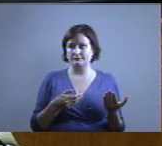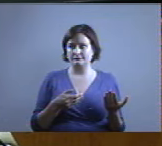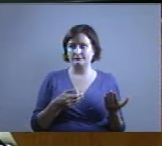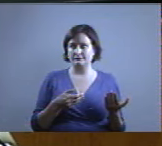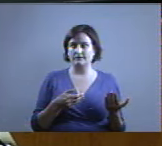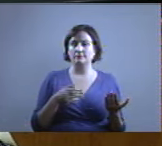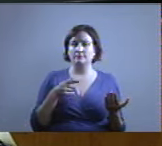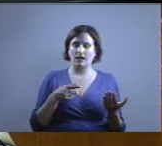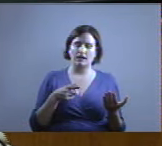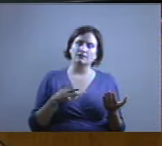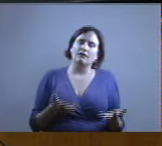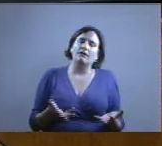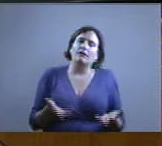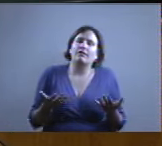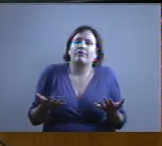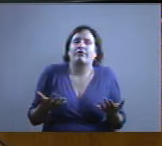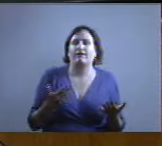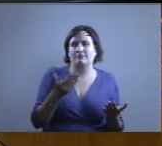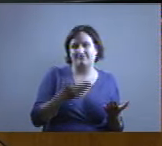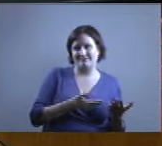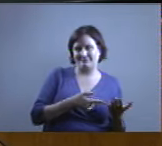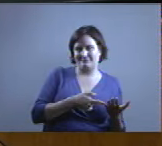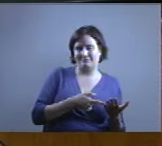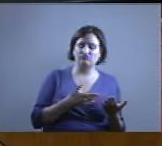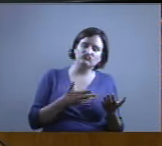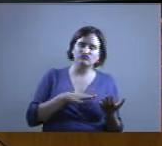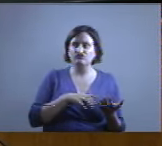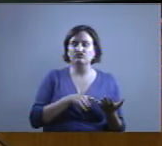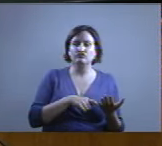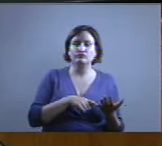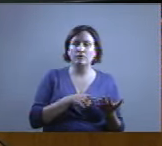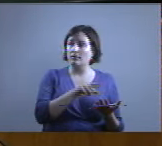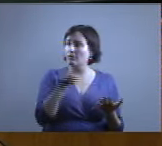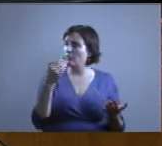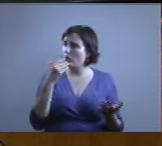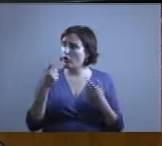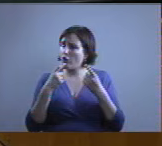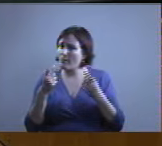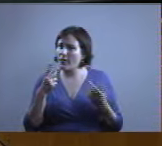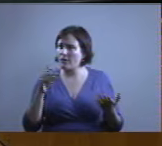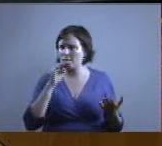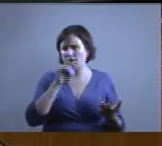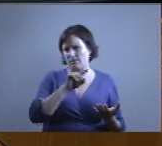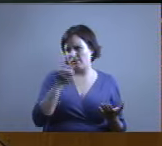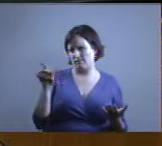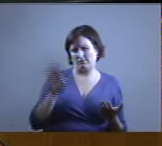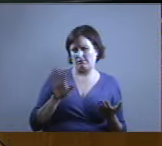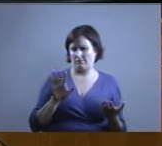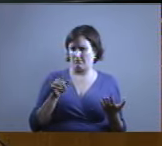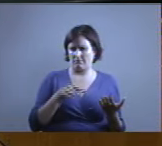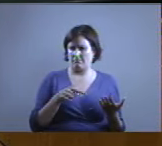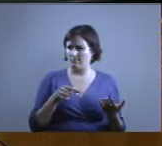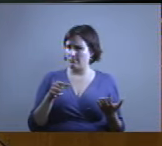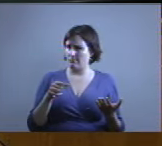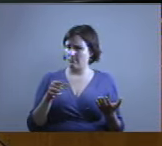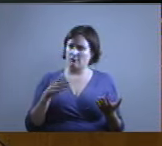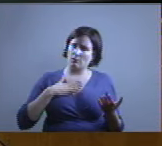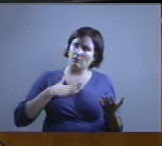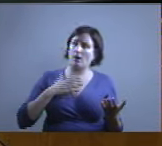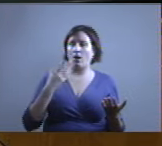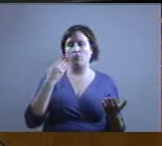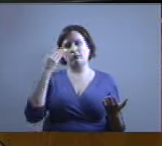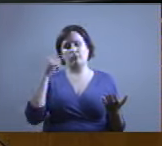very mild. And those who are complaining is either they have no appreciation of the challenge at hand,